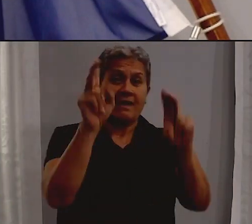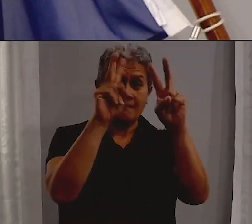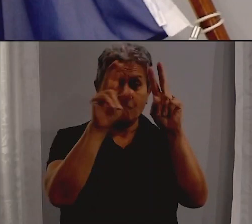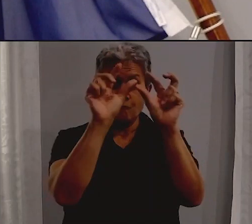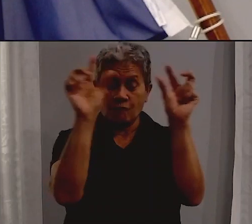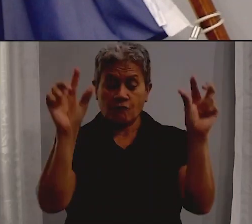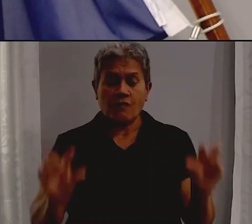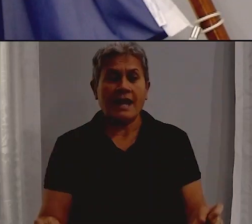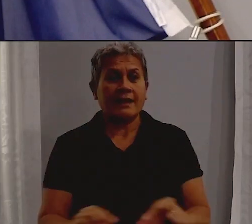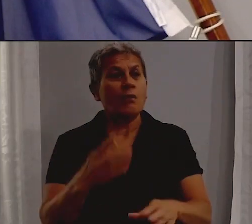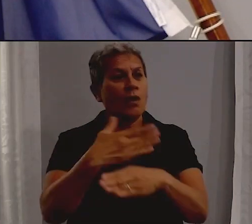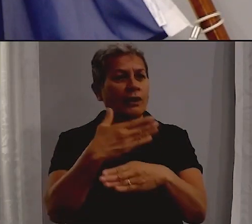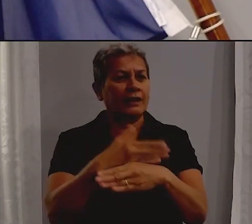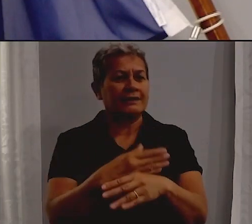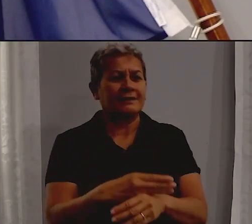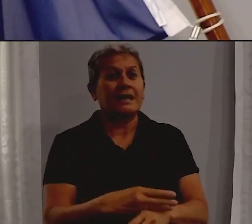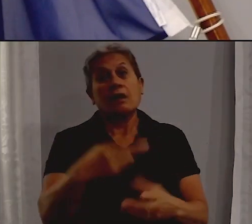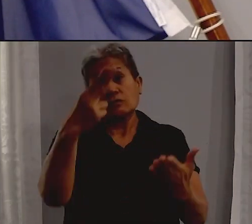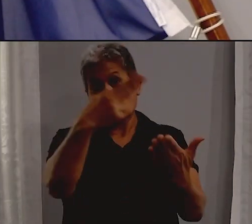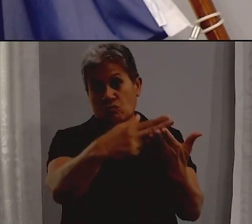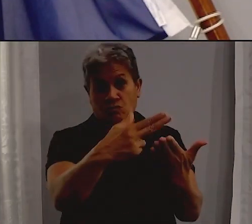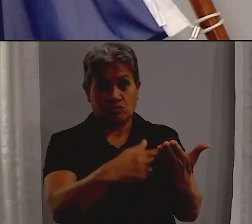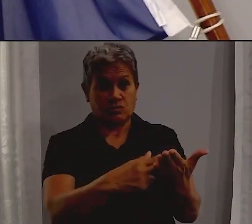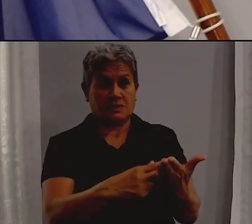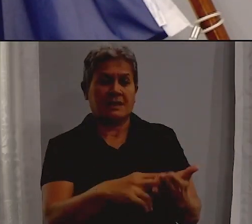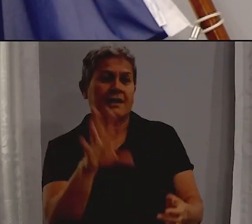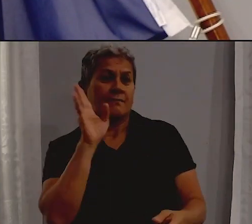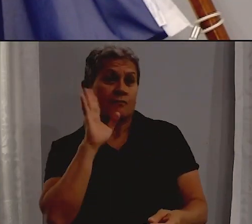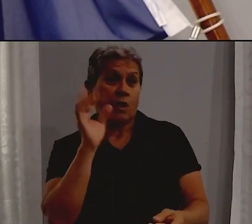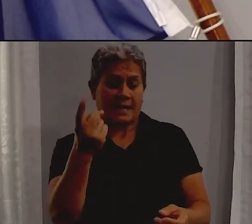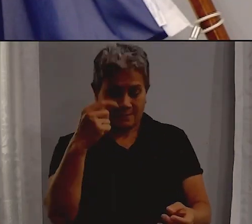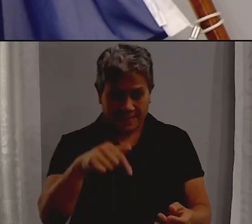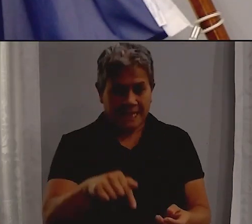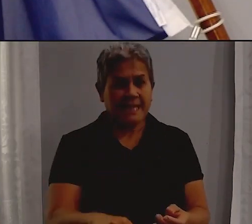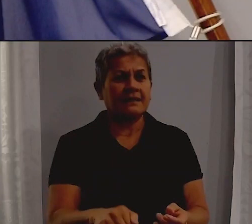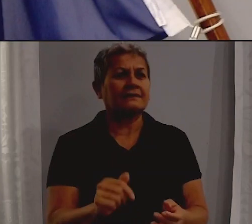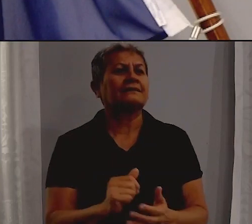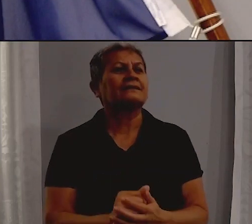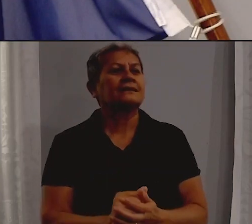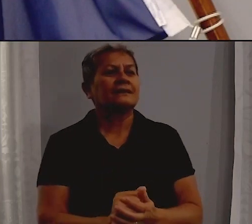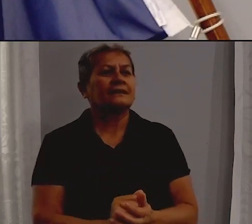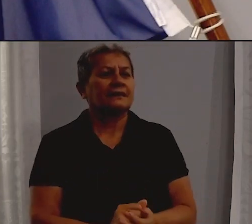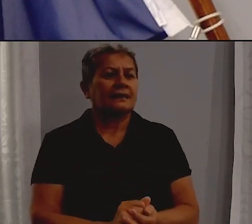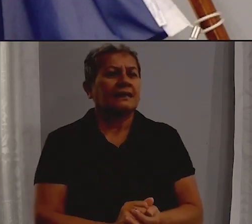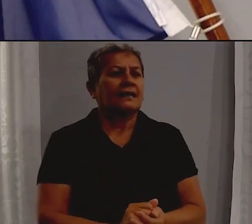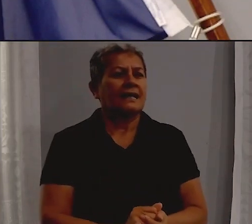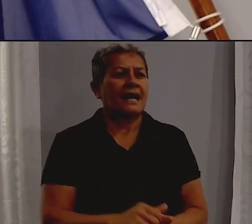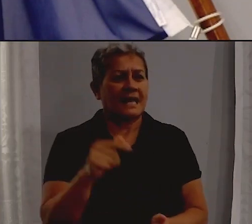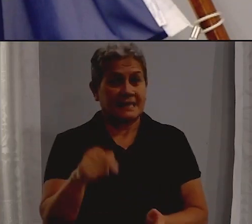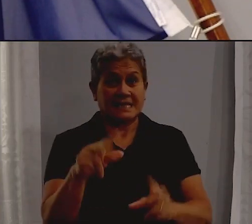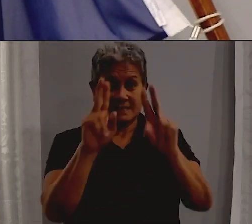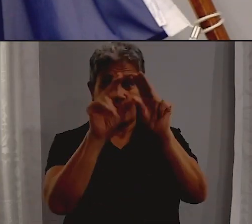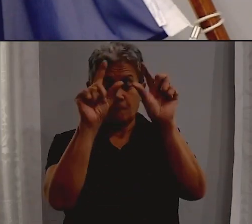are the rules by which people will be able to enter the Cook Islands once the border is reopened in mid-January. This